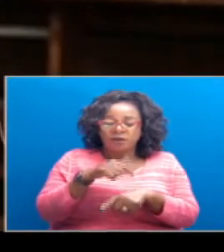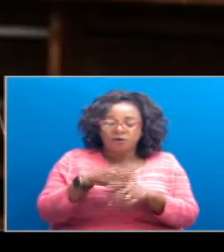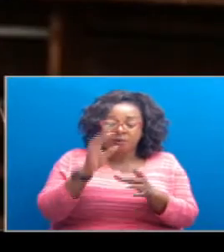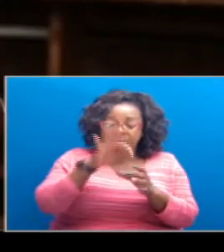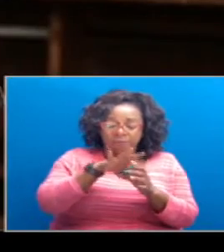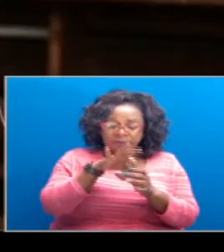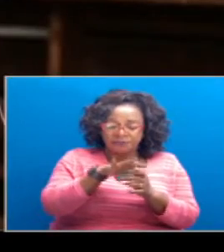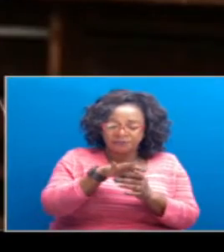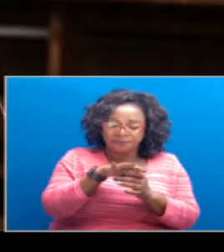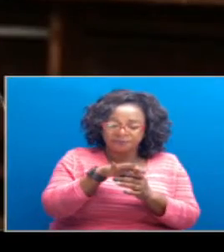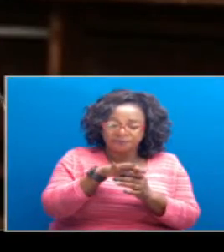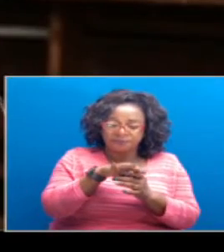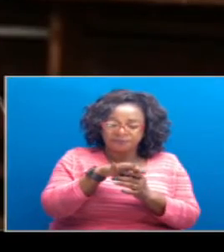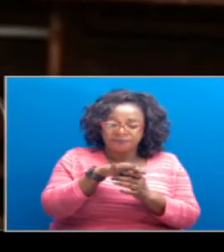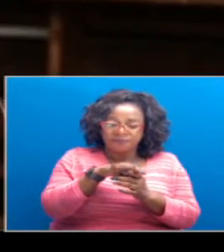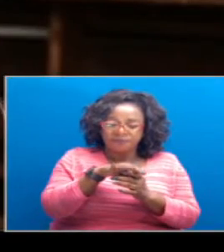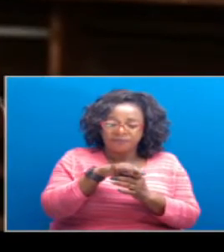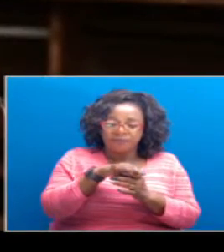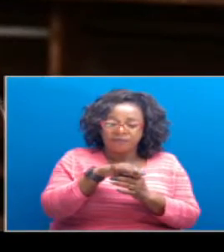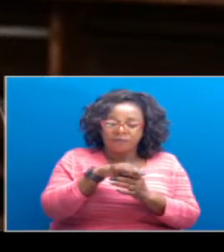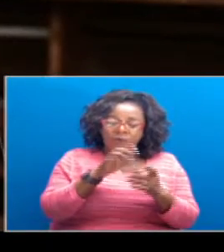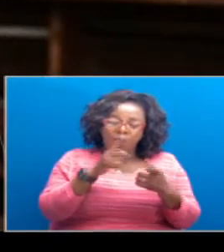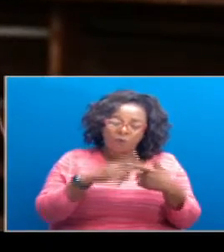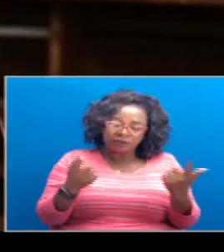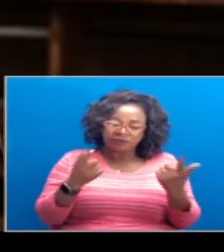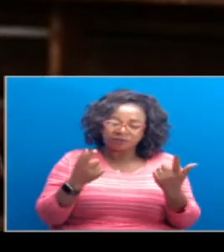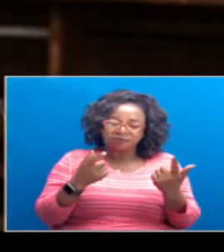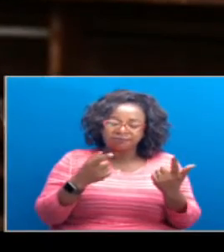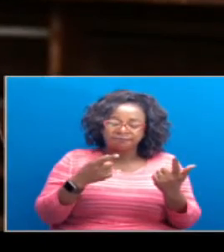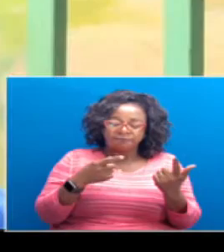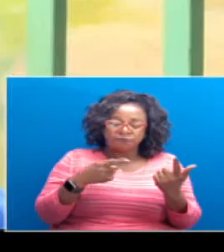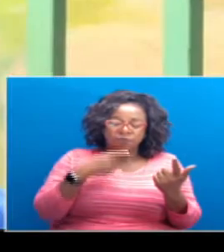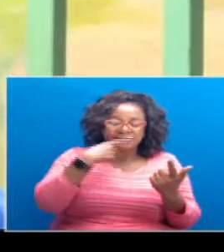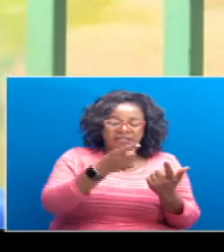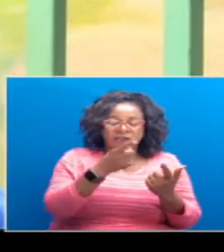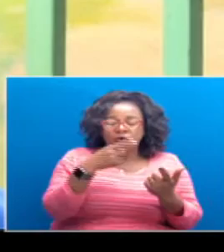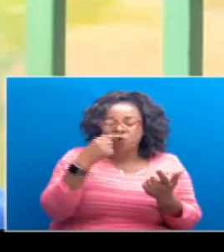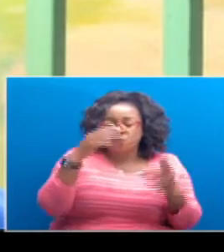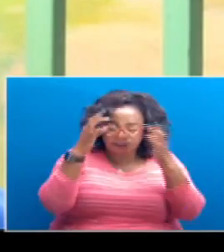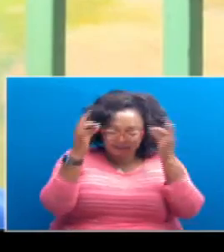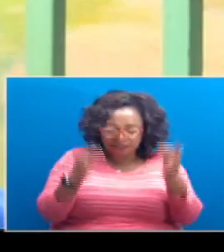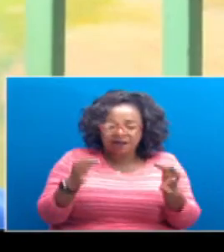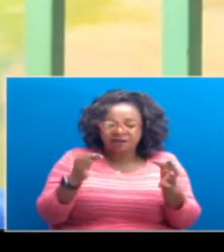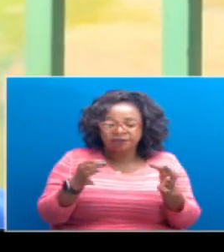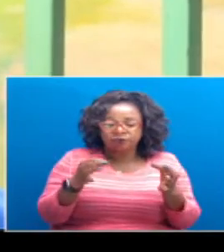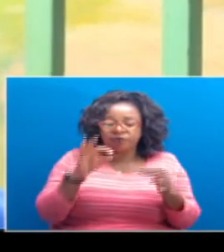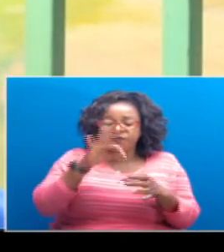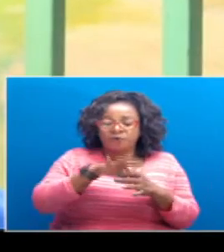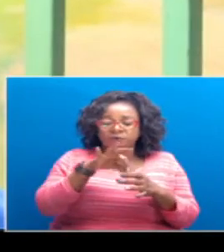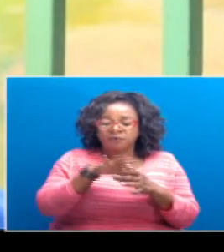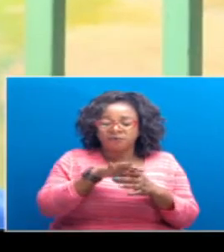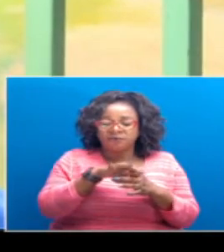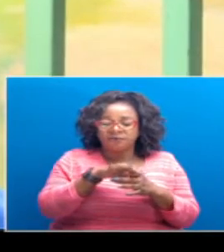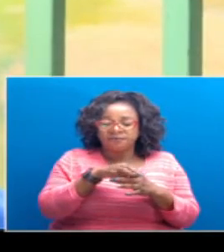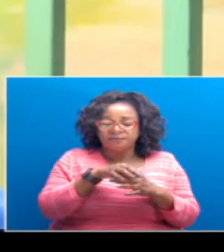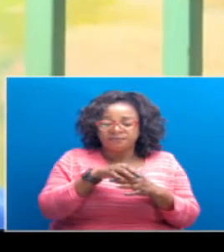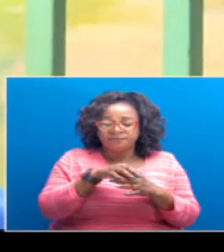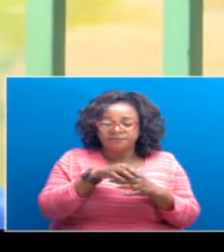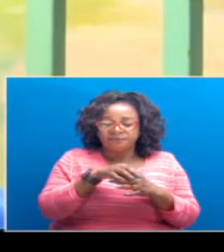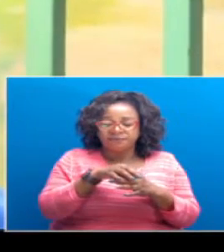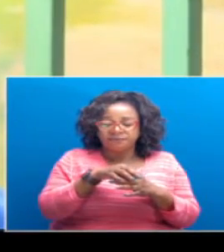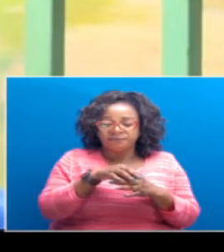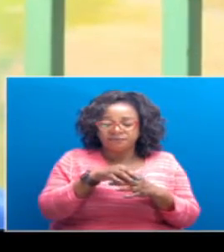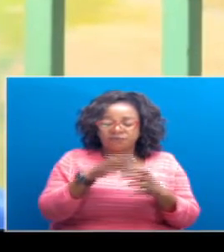booth, Yes. what informs who you decide to vote for? If people are being, maybe you have